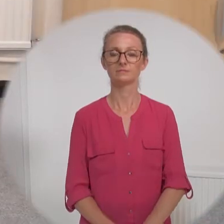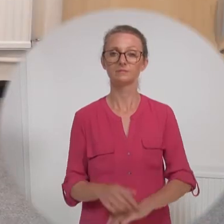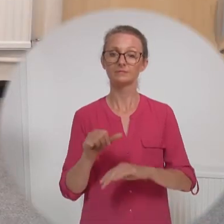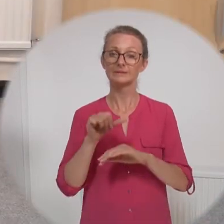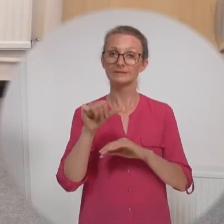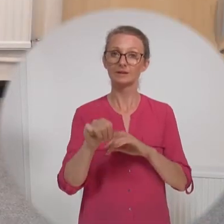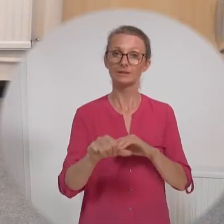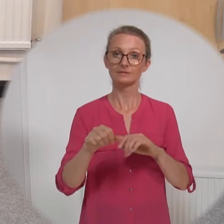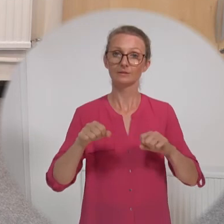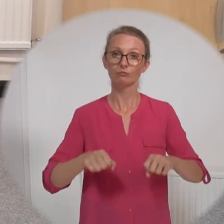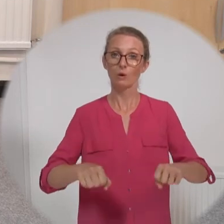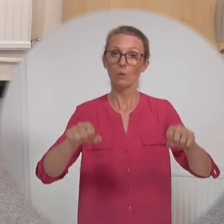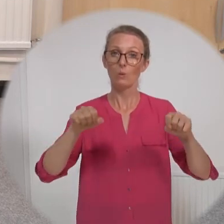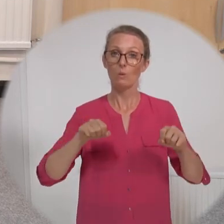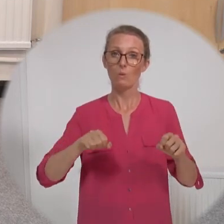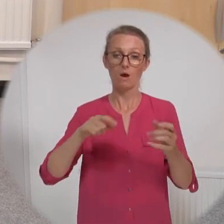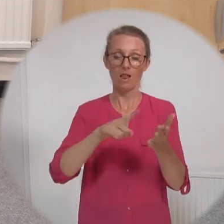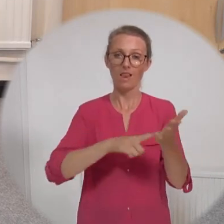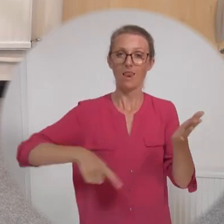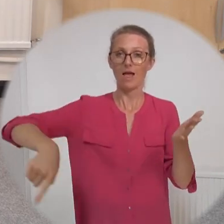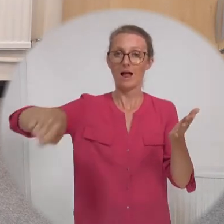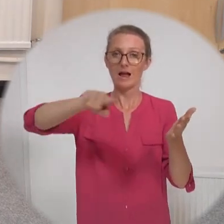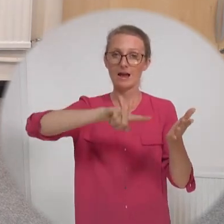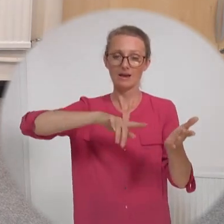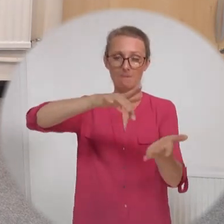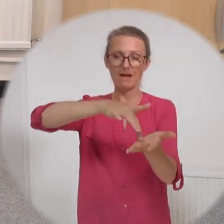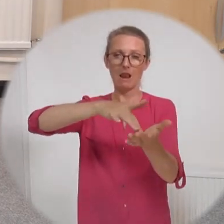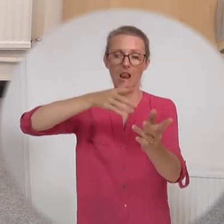Rowing the boat to the middle of the lake.